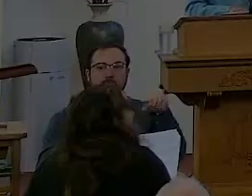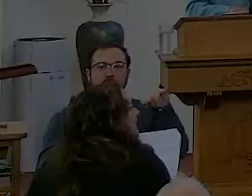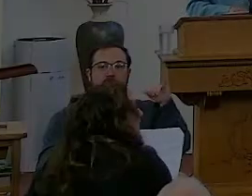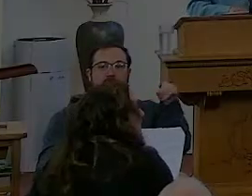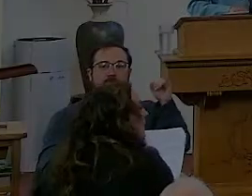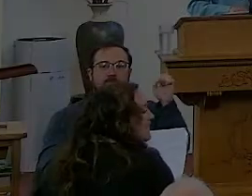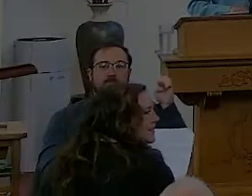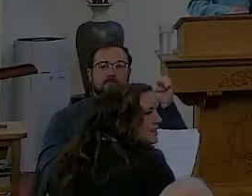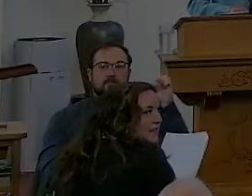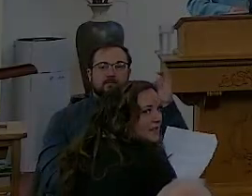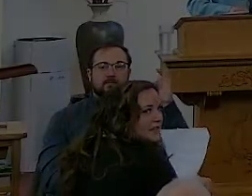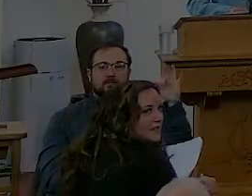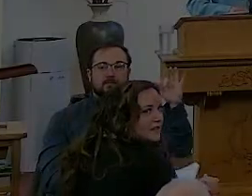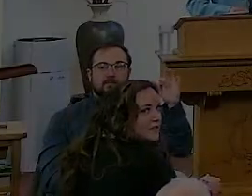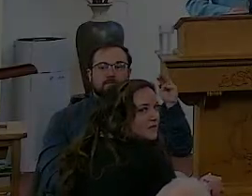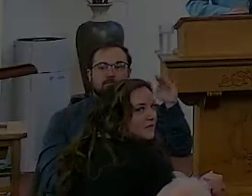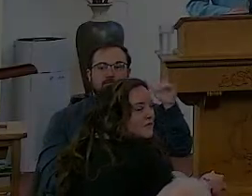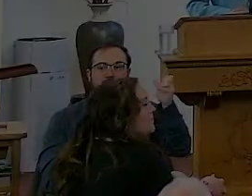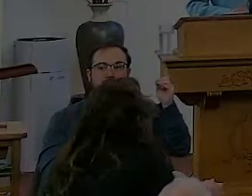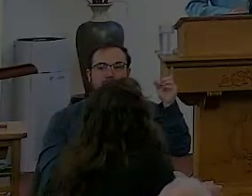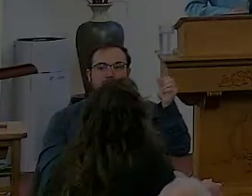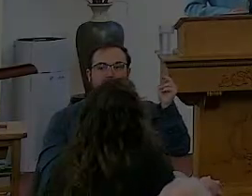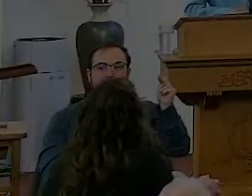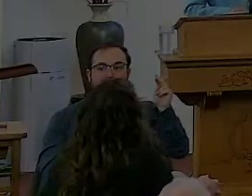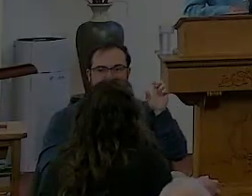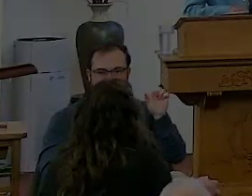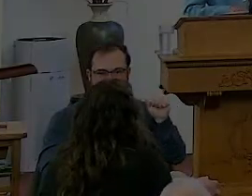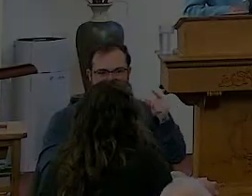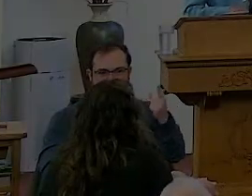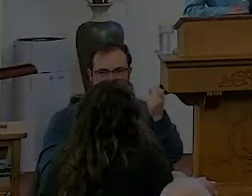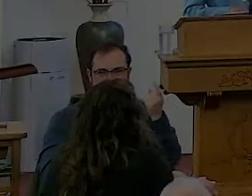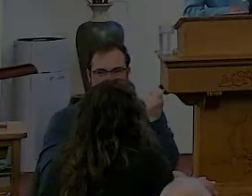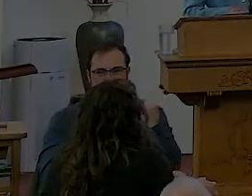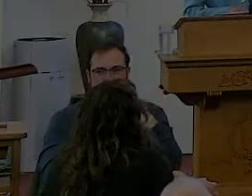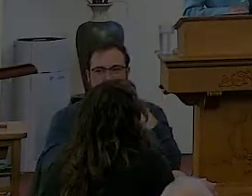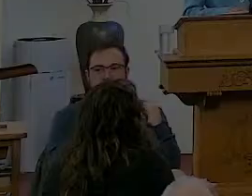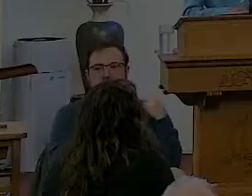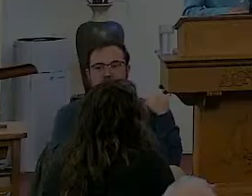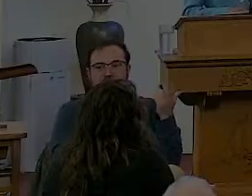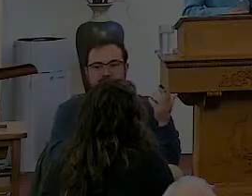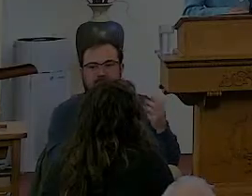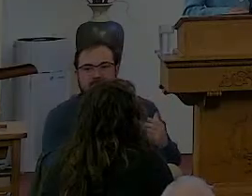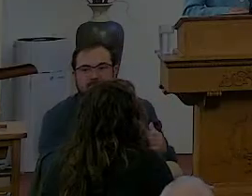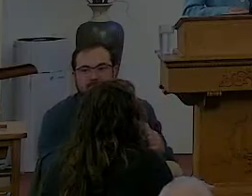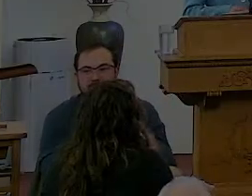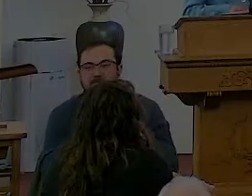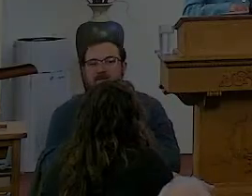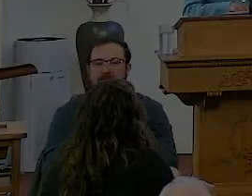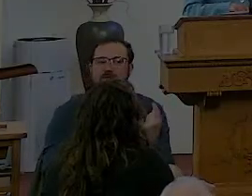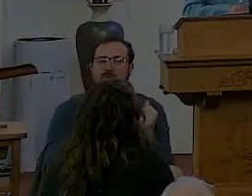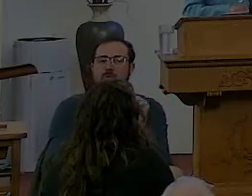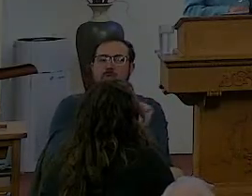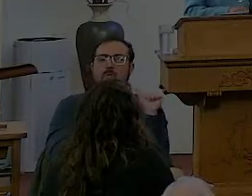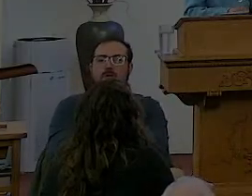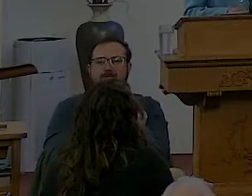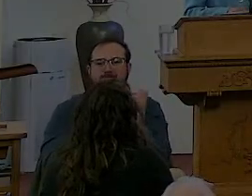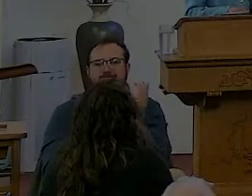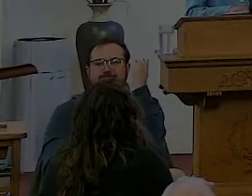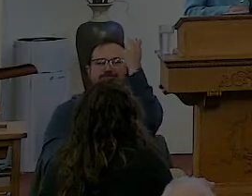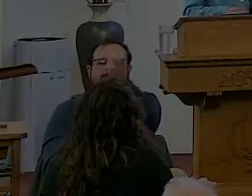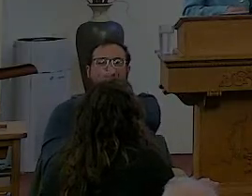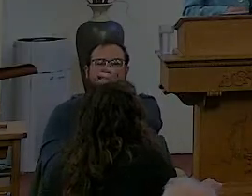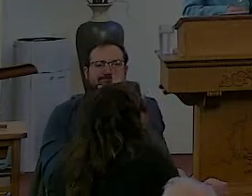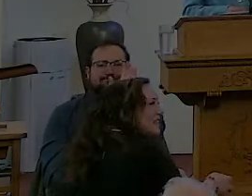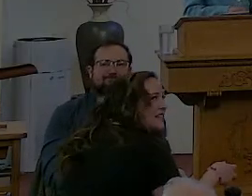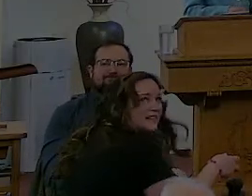Jeff Minden, are you able to come? So, okay. Yeah, he's doing work back there, but